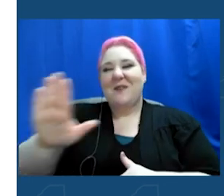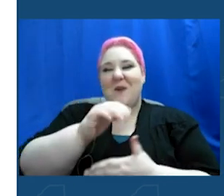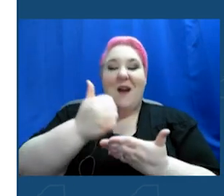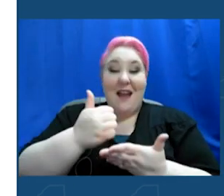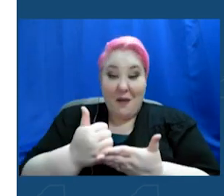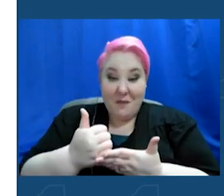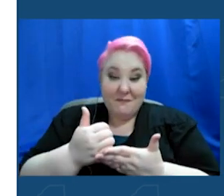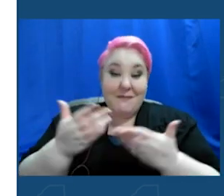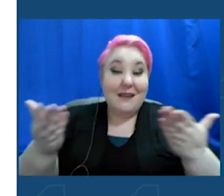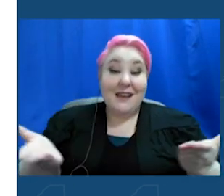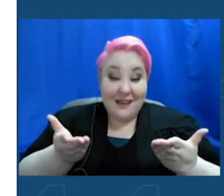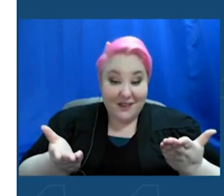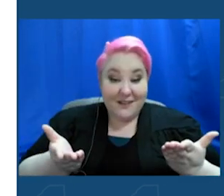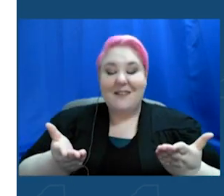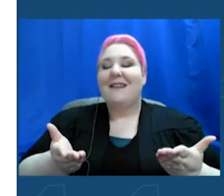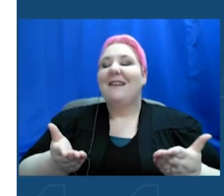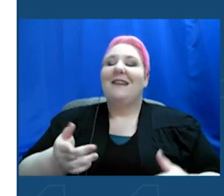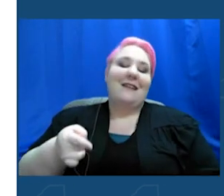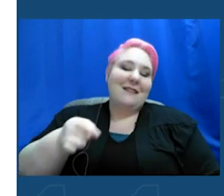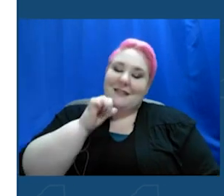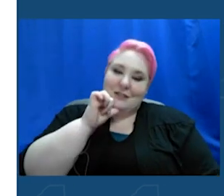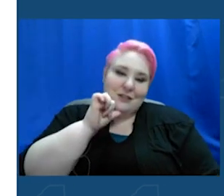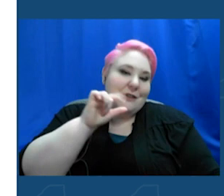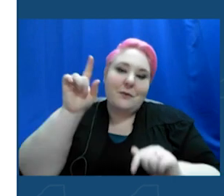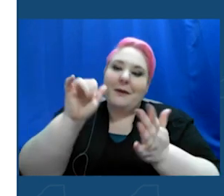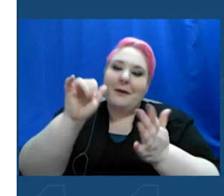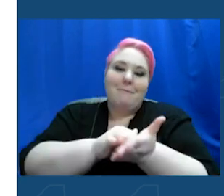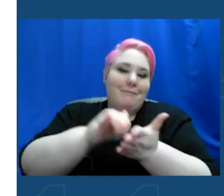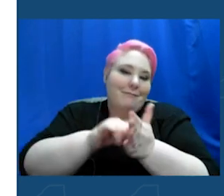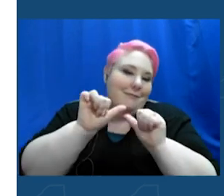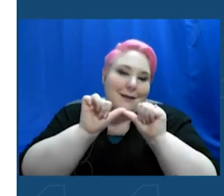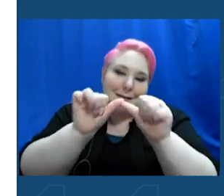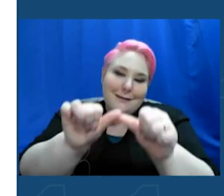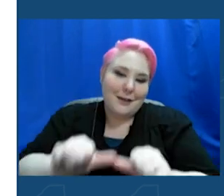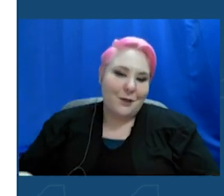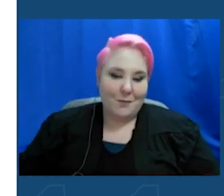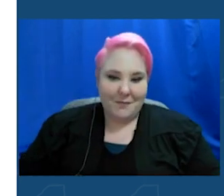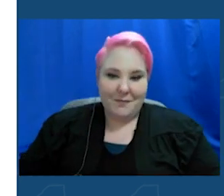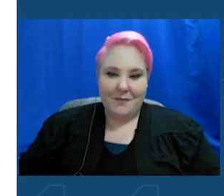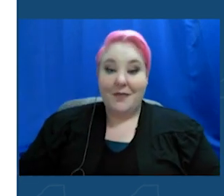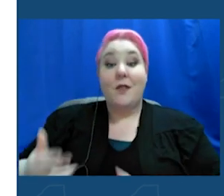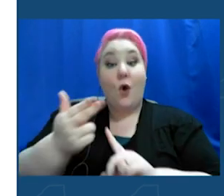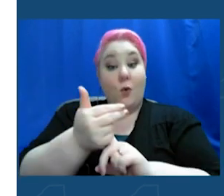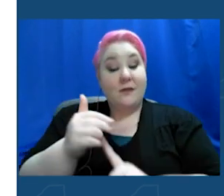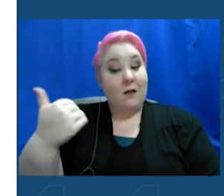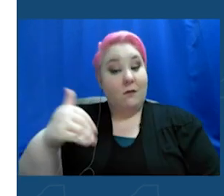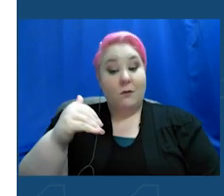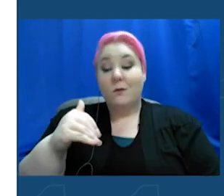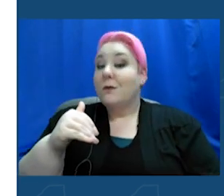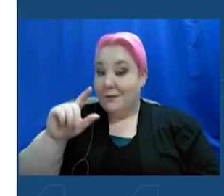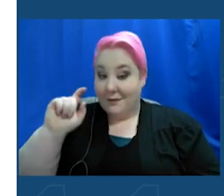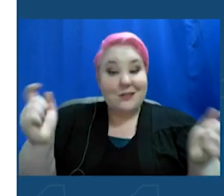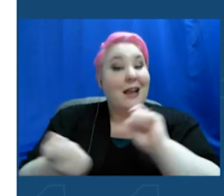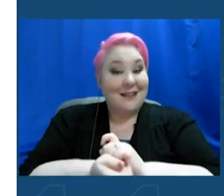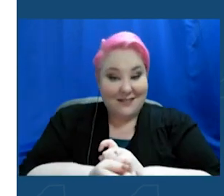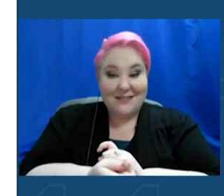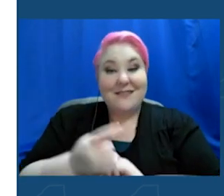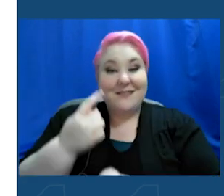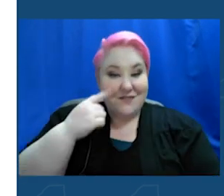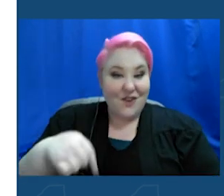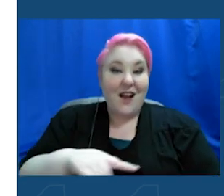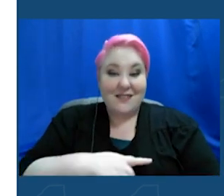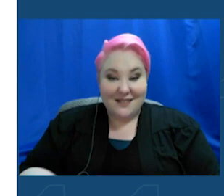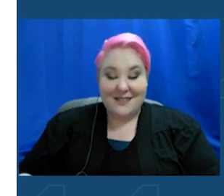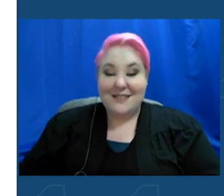shoreline, this would not continue. The hotel was a game changer for us and had the vision